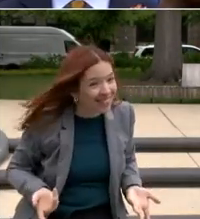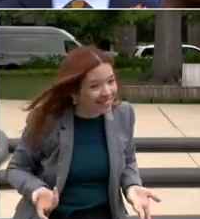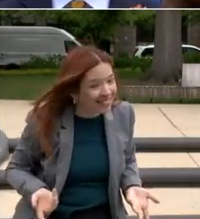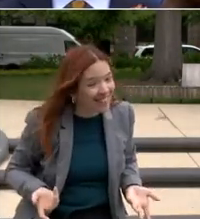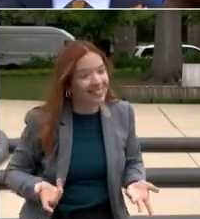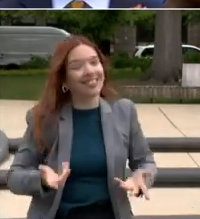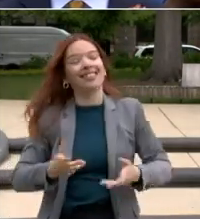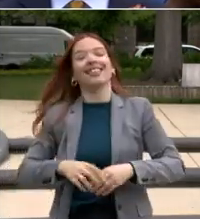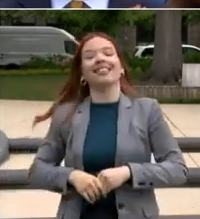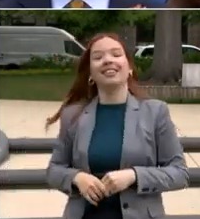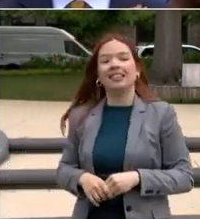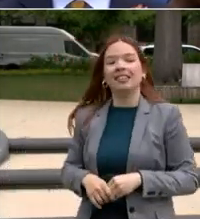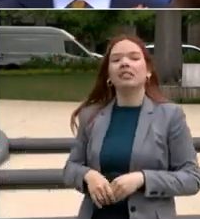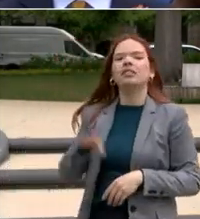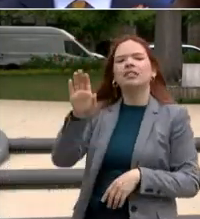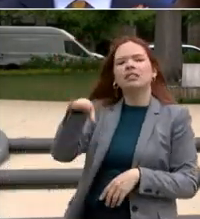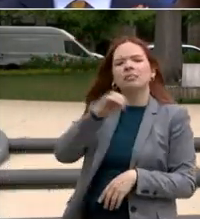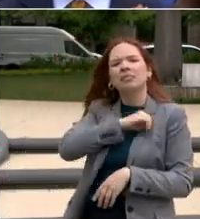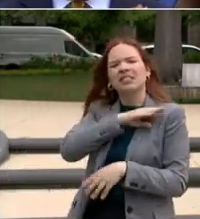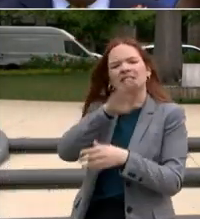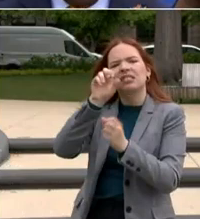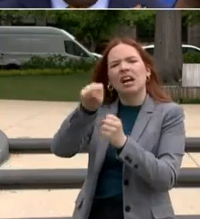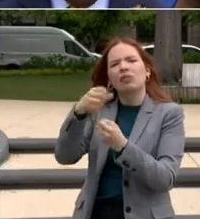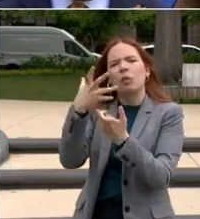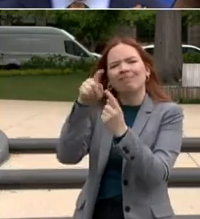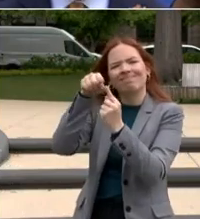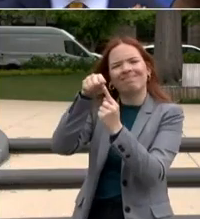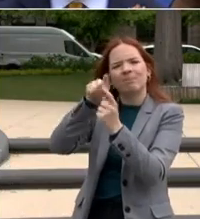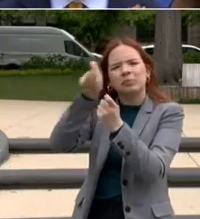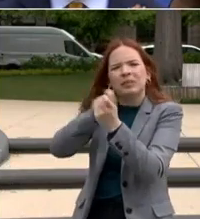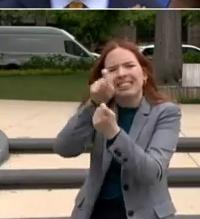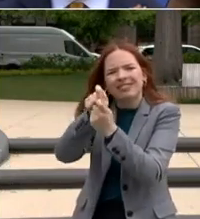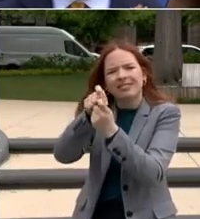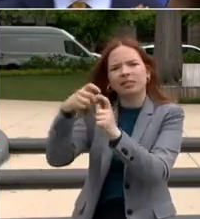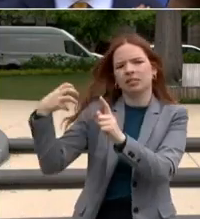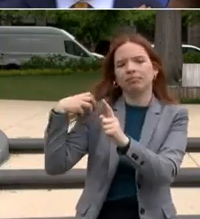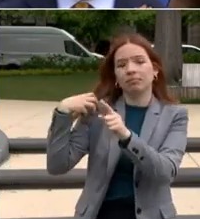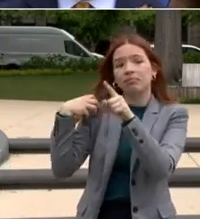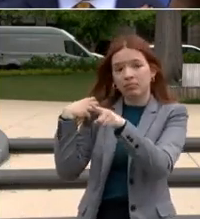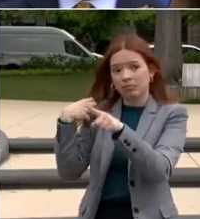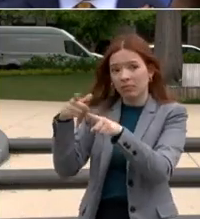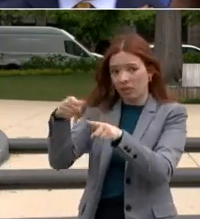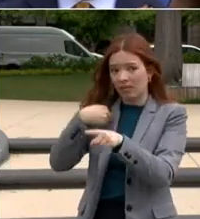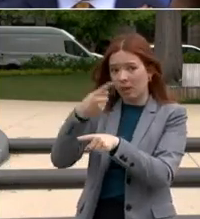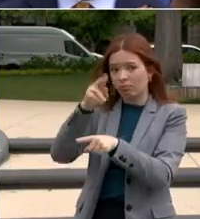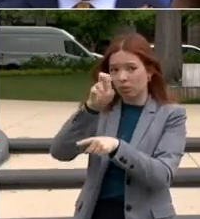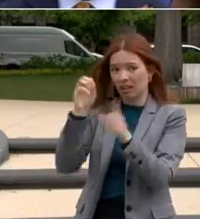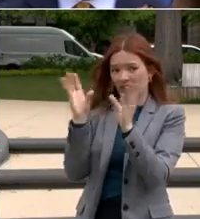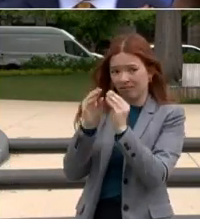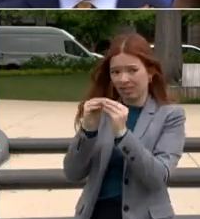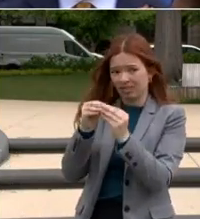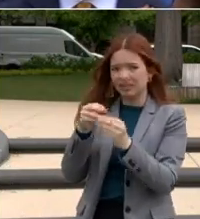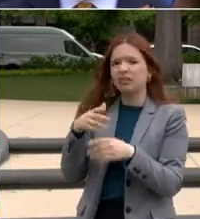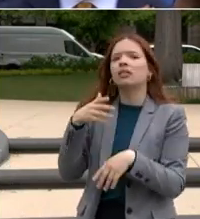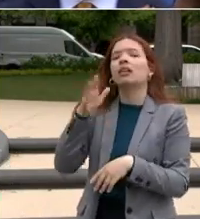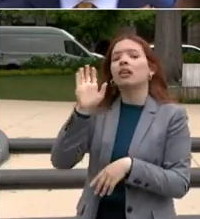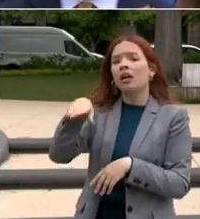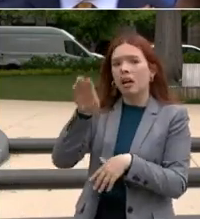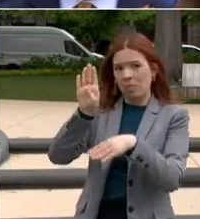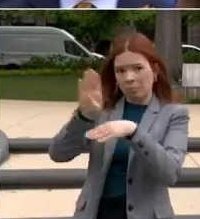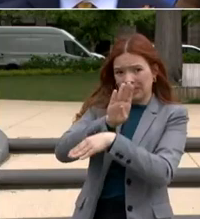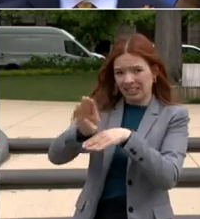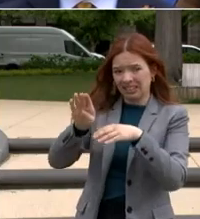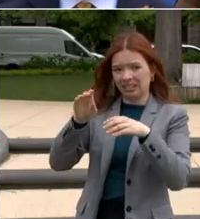Mayor, more specifically on Chairman Mendelson at his news conference today, he specifically said that he's talked with building owners and retail establishments along